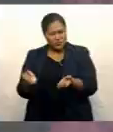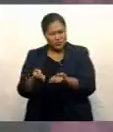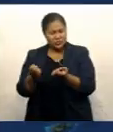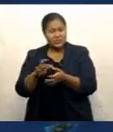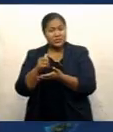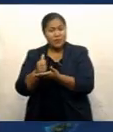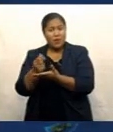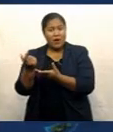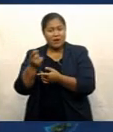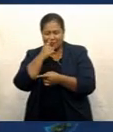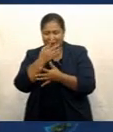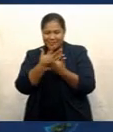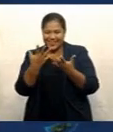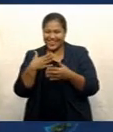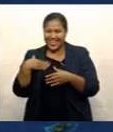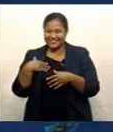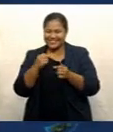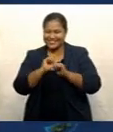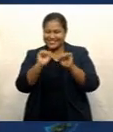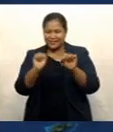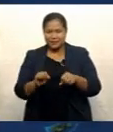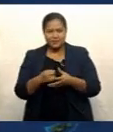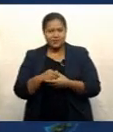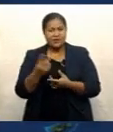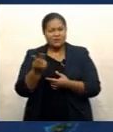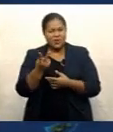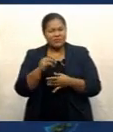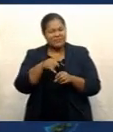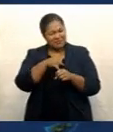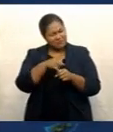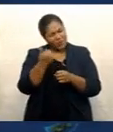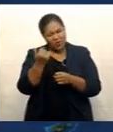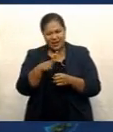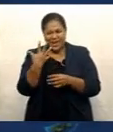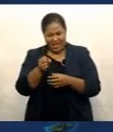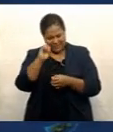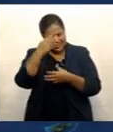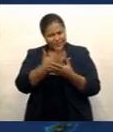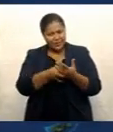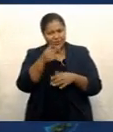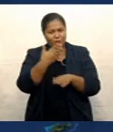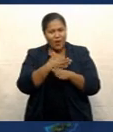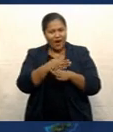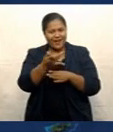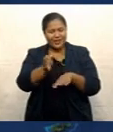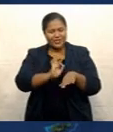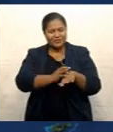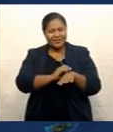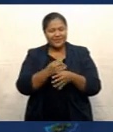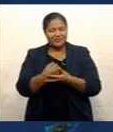system. 2 medical schools, they get a lot of clinical exposure in hospitals, how to deal with